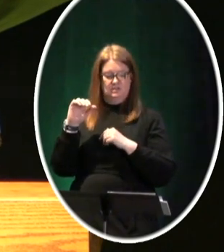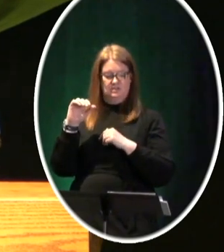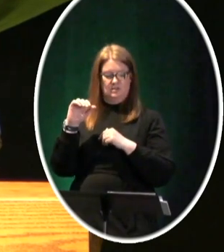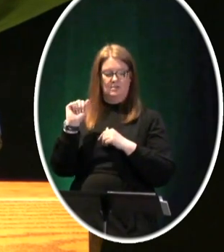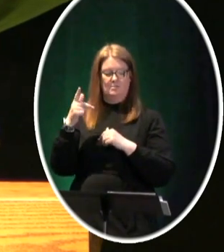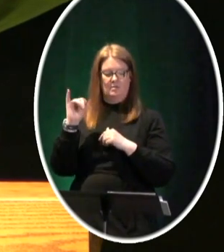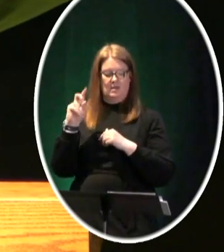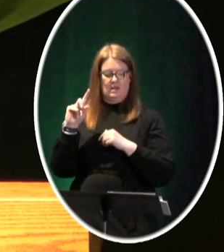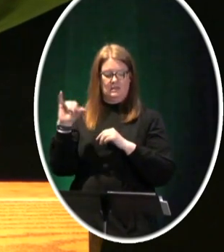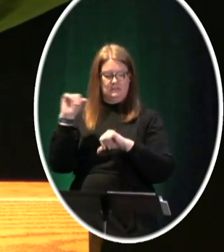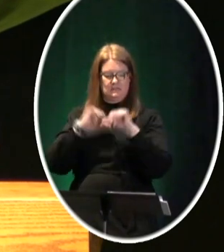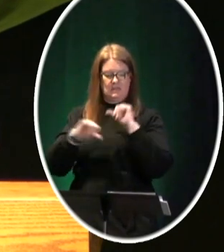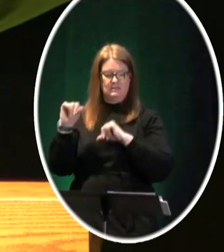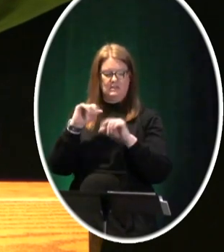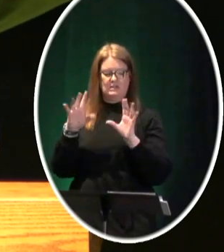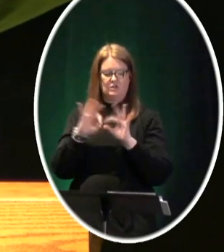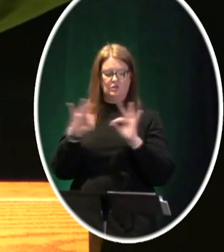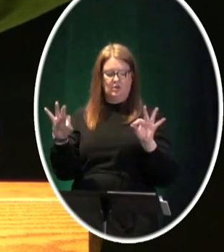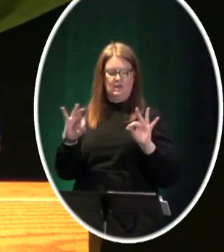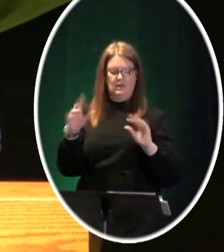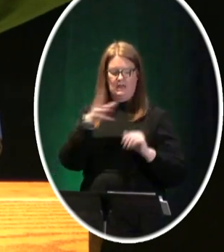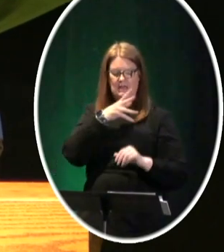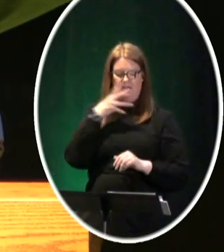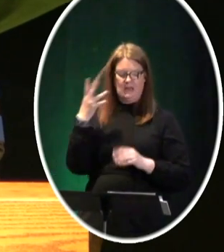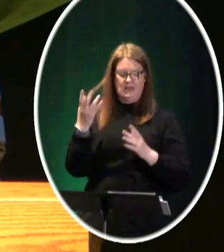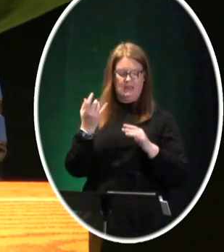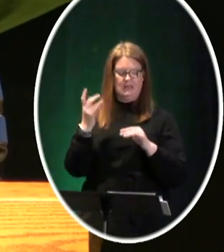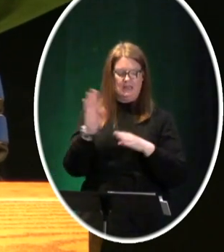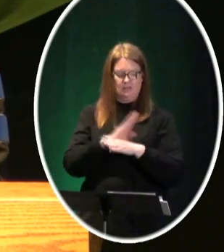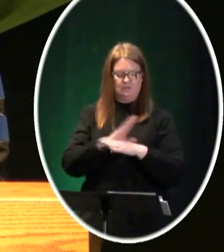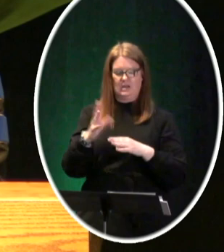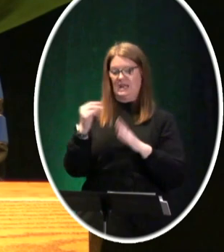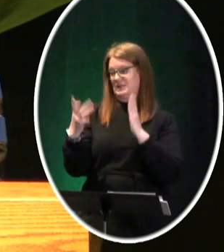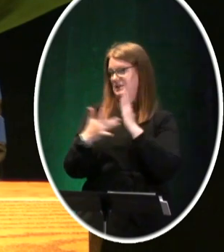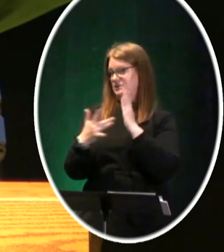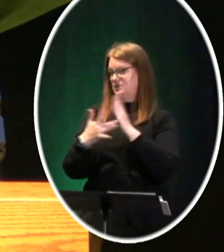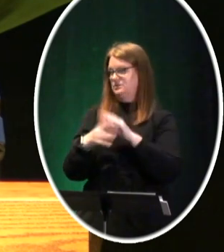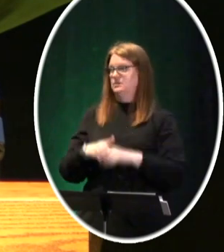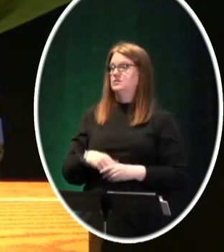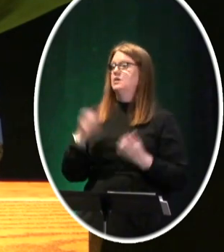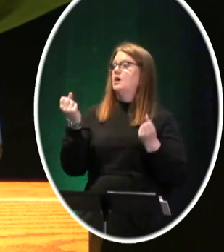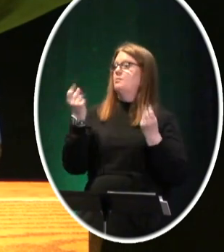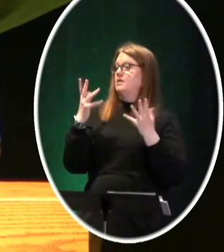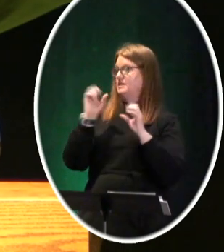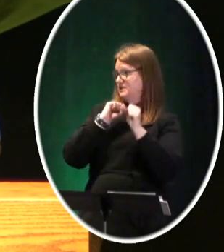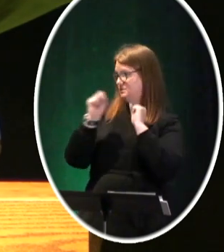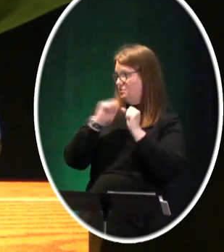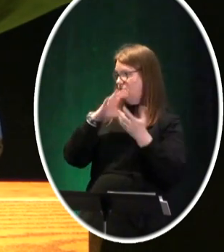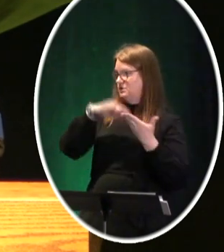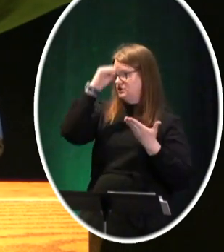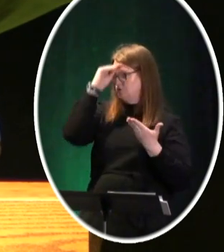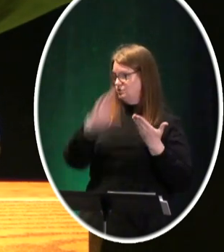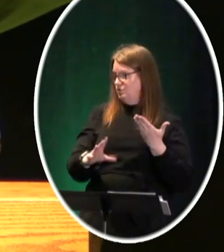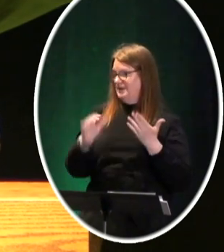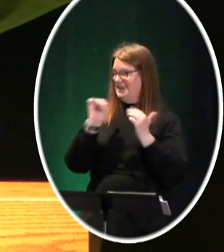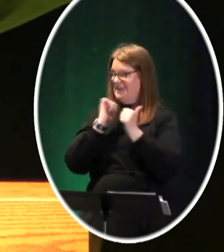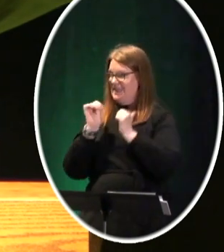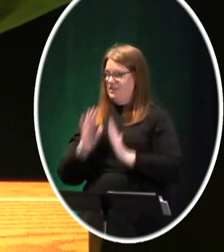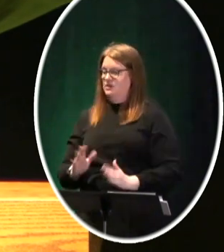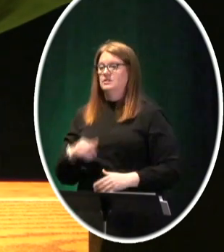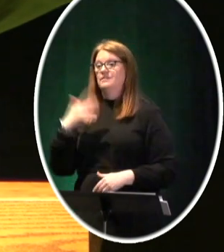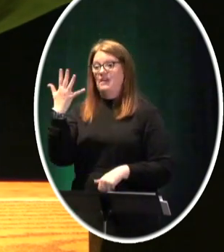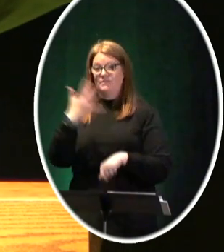Industry, and Technology. A BSC multi-sport student athlete, she is a